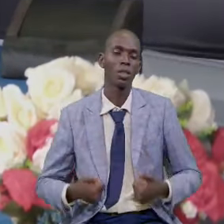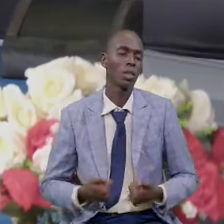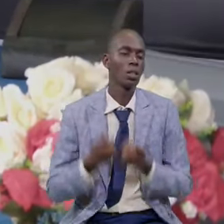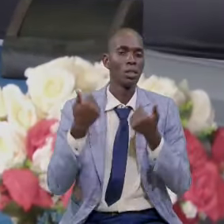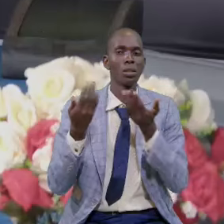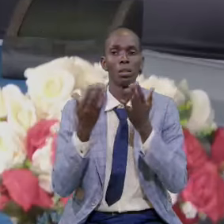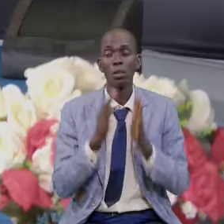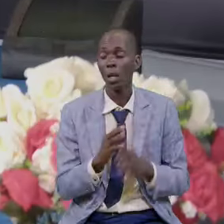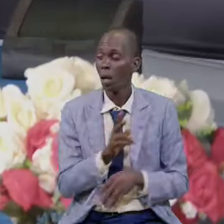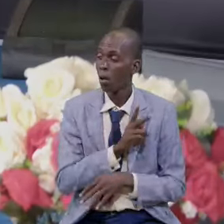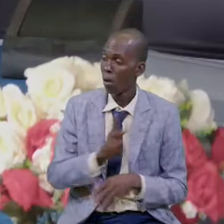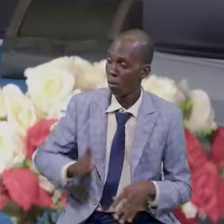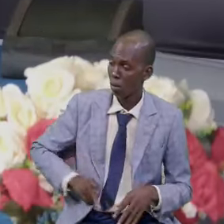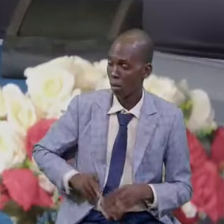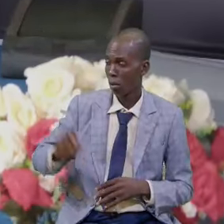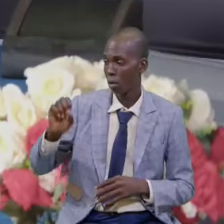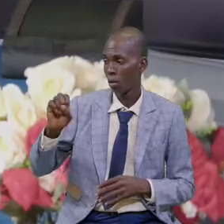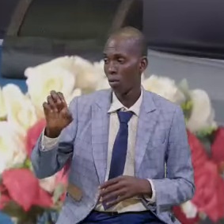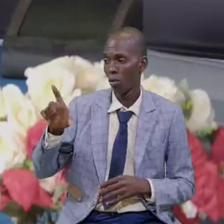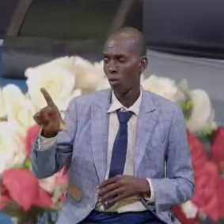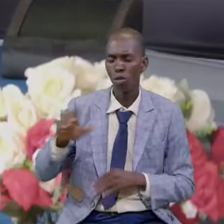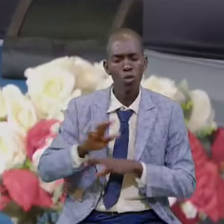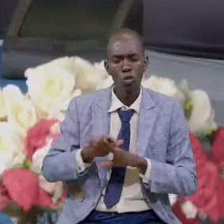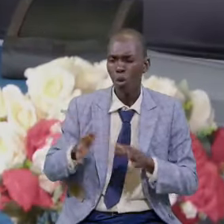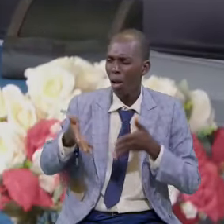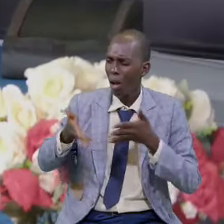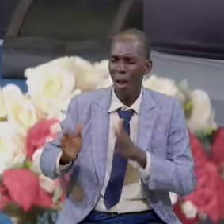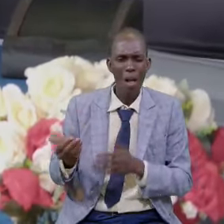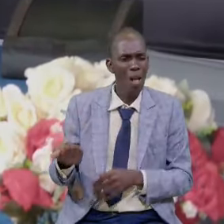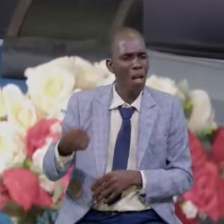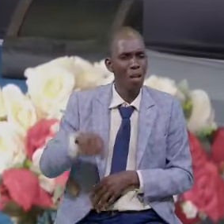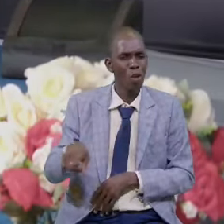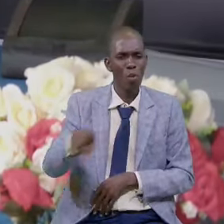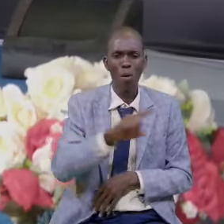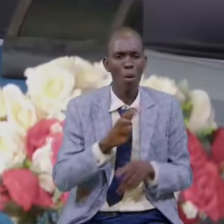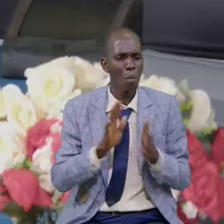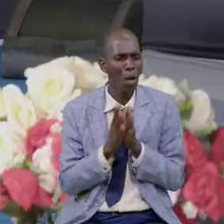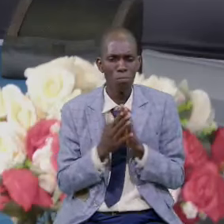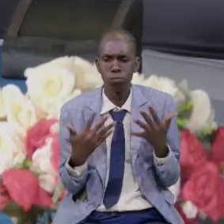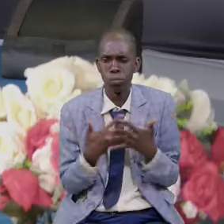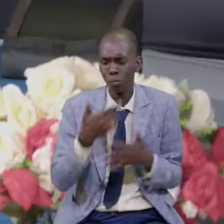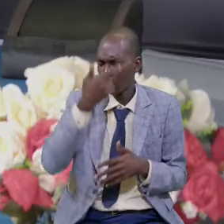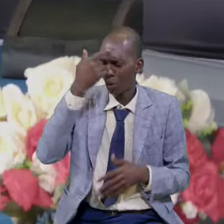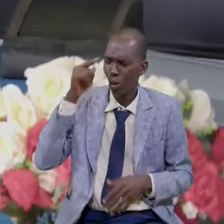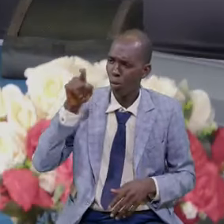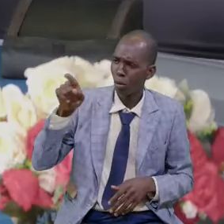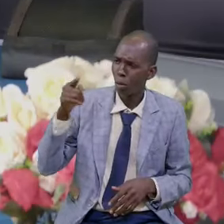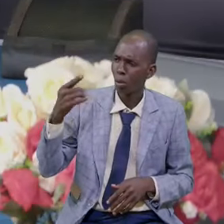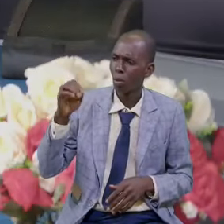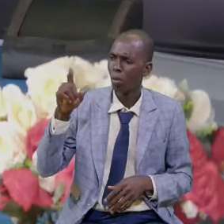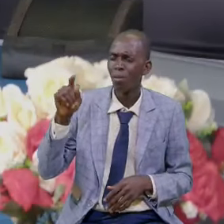don't let anybody panic because of this Goliath. What? I said, don't let anybody